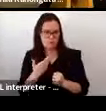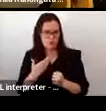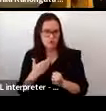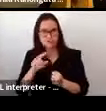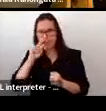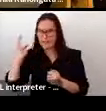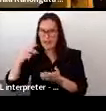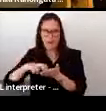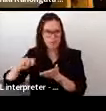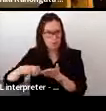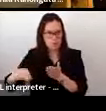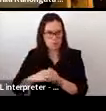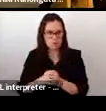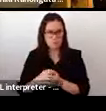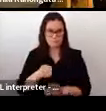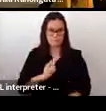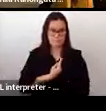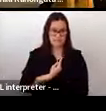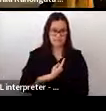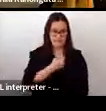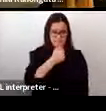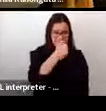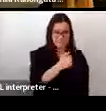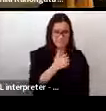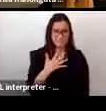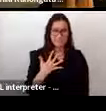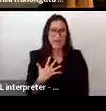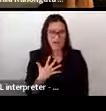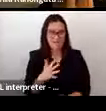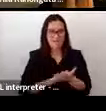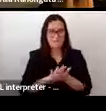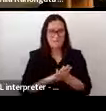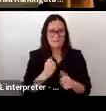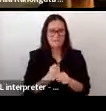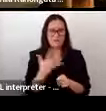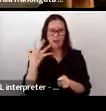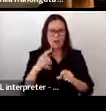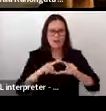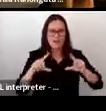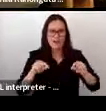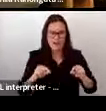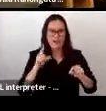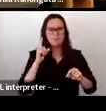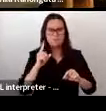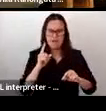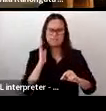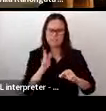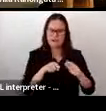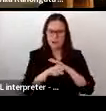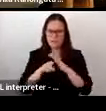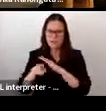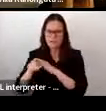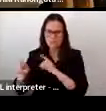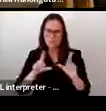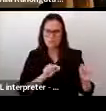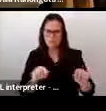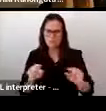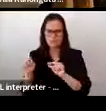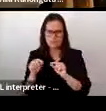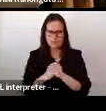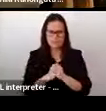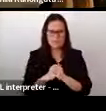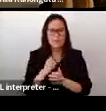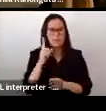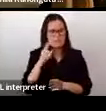a 65-year-old person, so I'm a Super Gold card holder, but still very productive. But I know that my disabilities will be coming